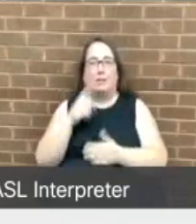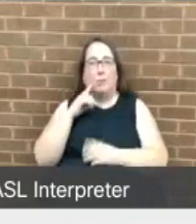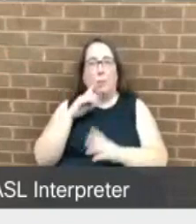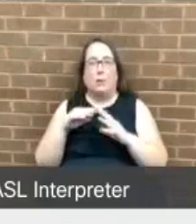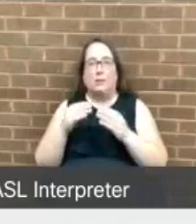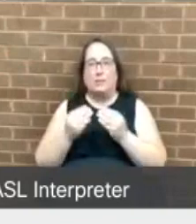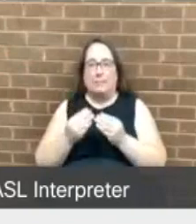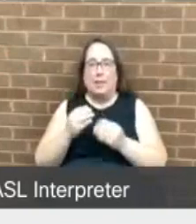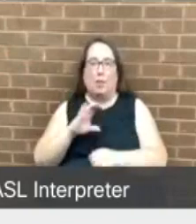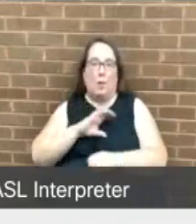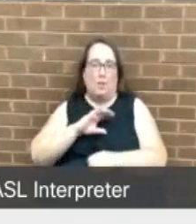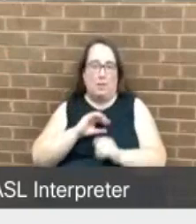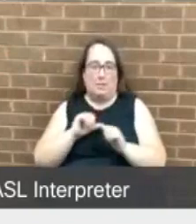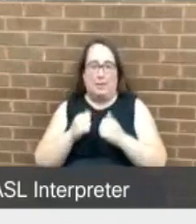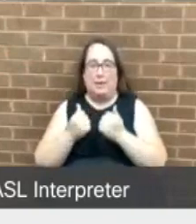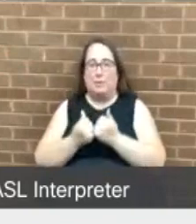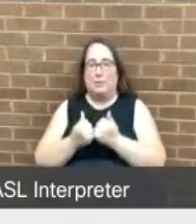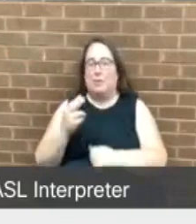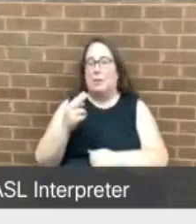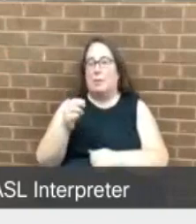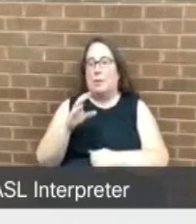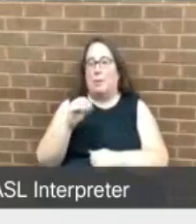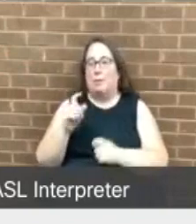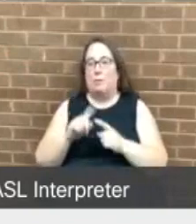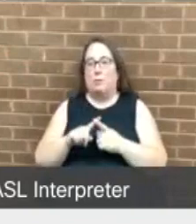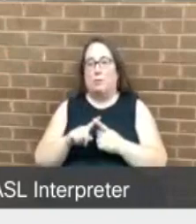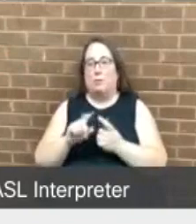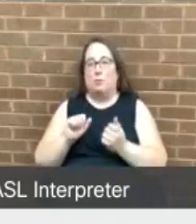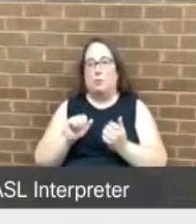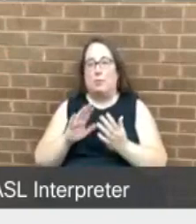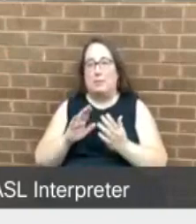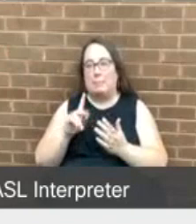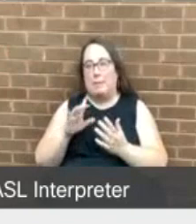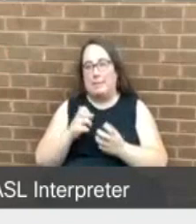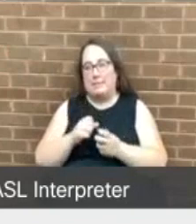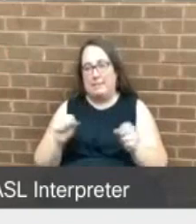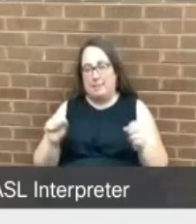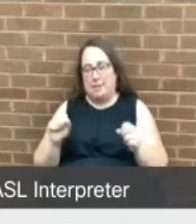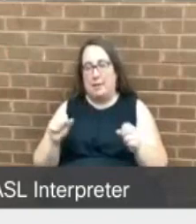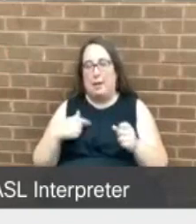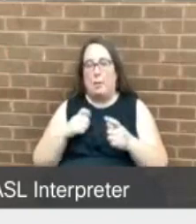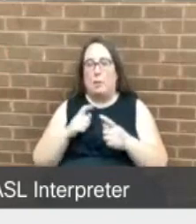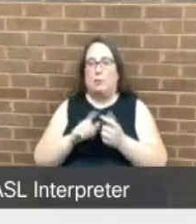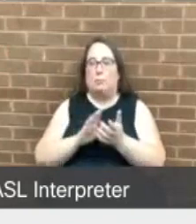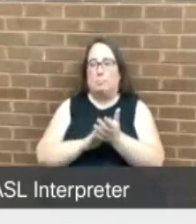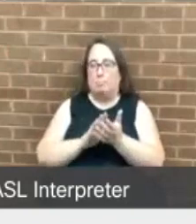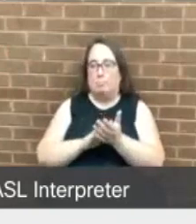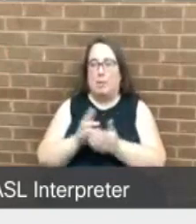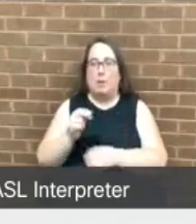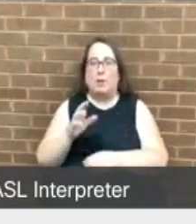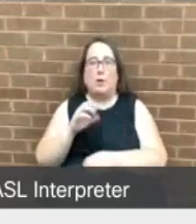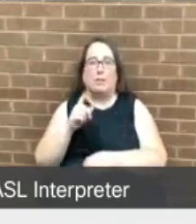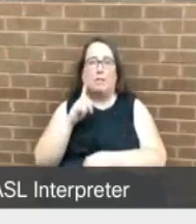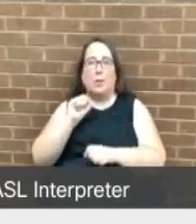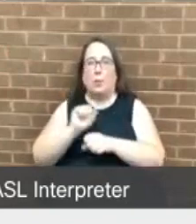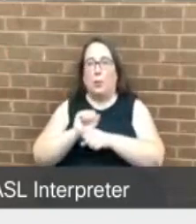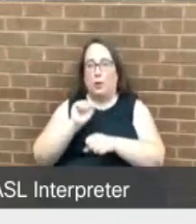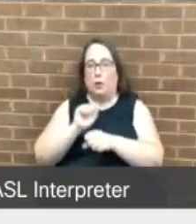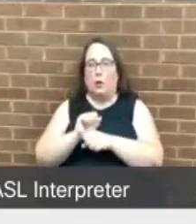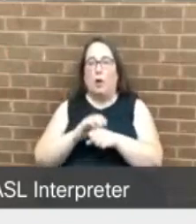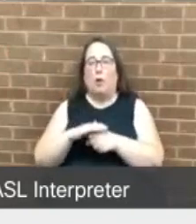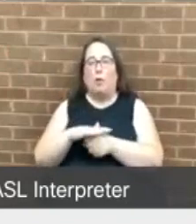law enforcement agencies in Howard County to address highway safety. I also want to commend Howard County for their efforts in working on a